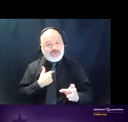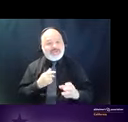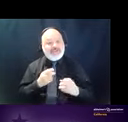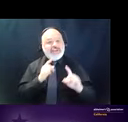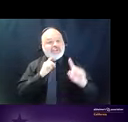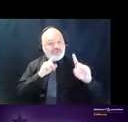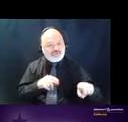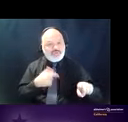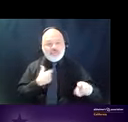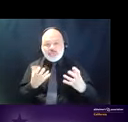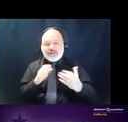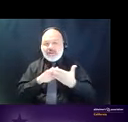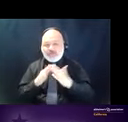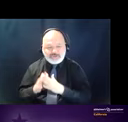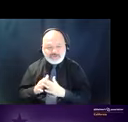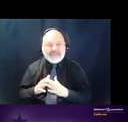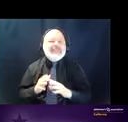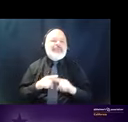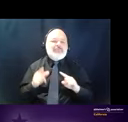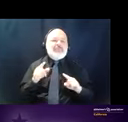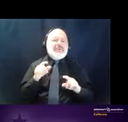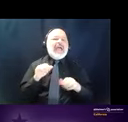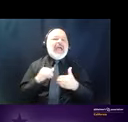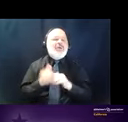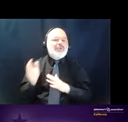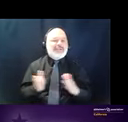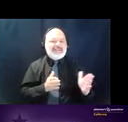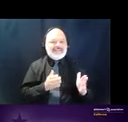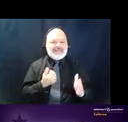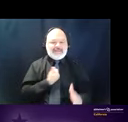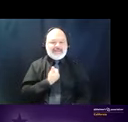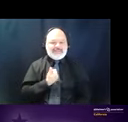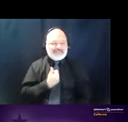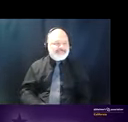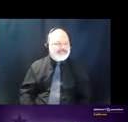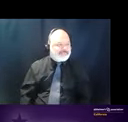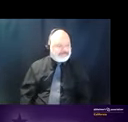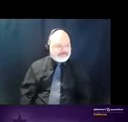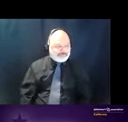want to help our community, but it's how can we organize ourselves. Next one.